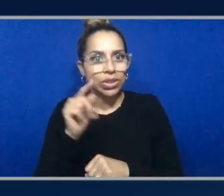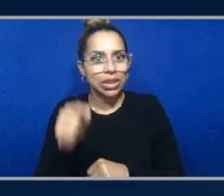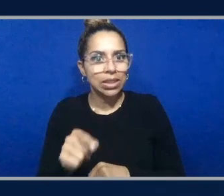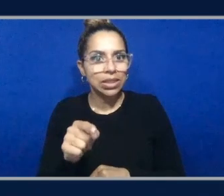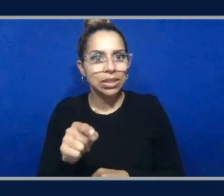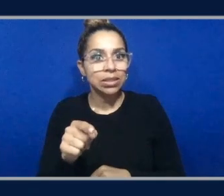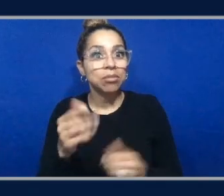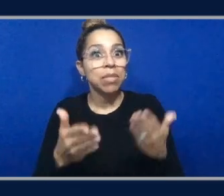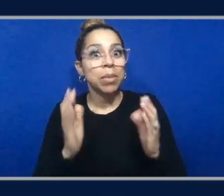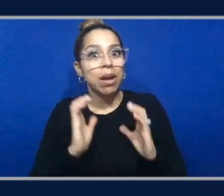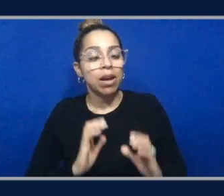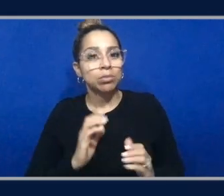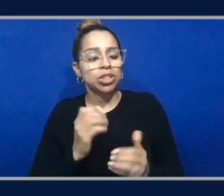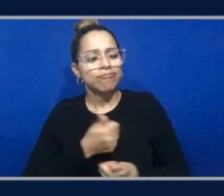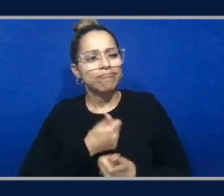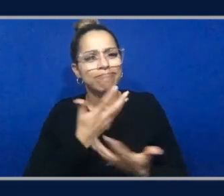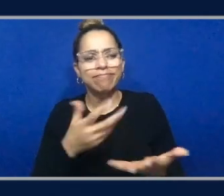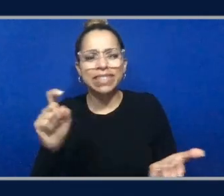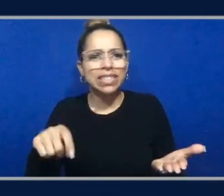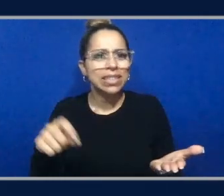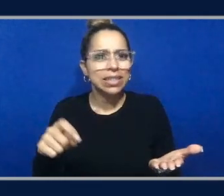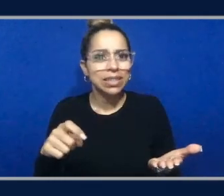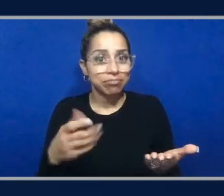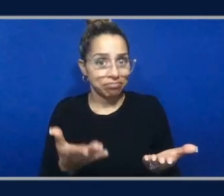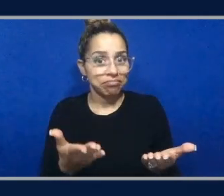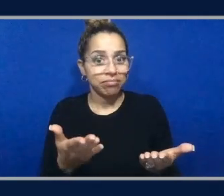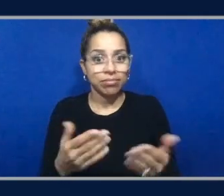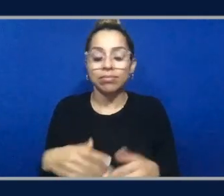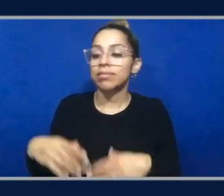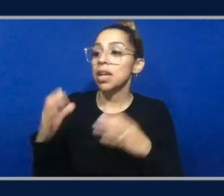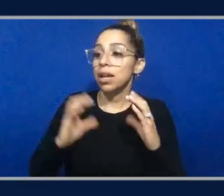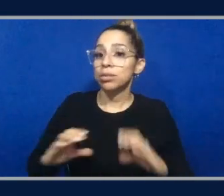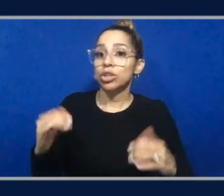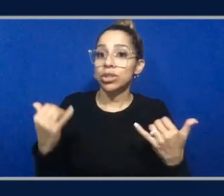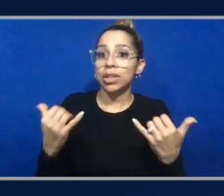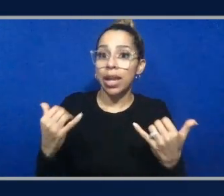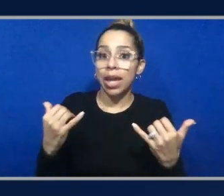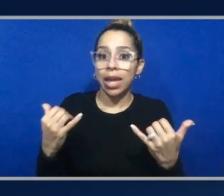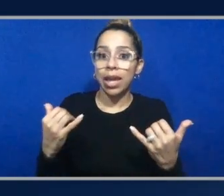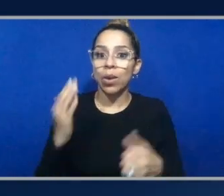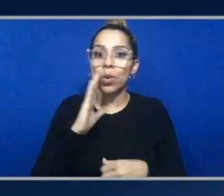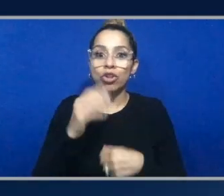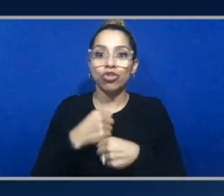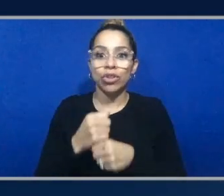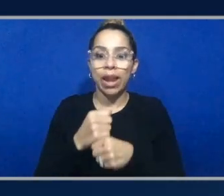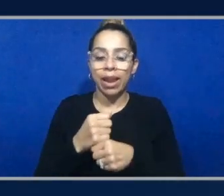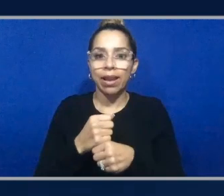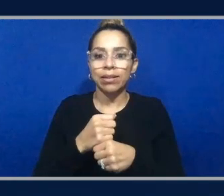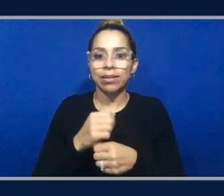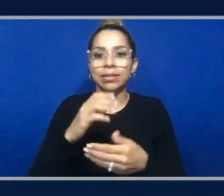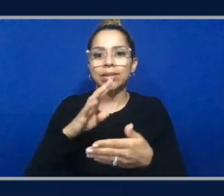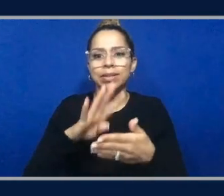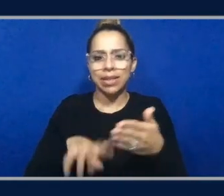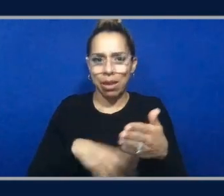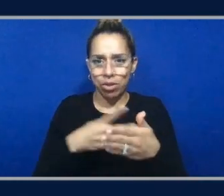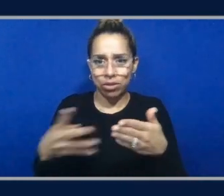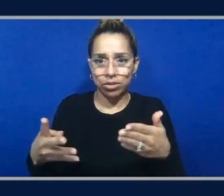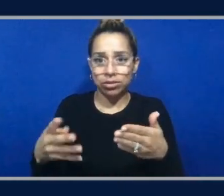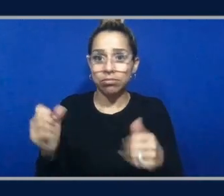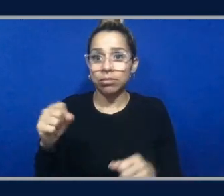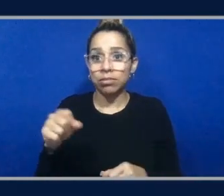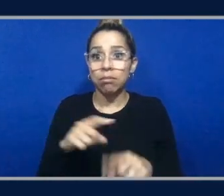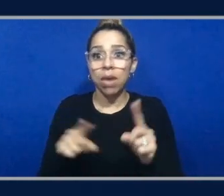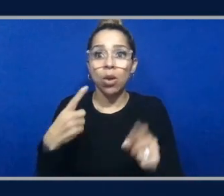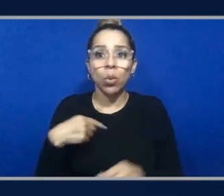were needing? Yeah, so customers today create Iceberg tables in S3. Mm-hmm. What we have heard